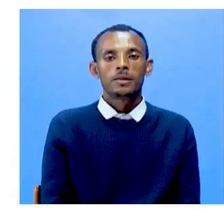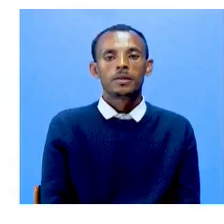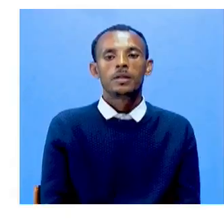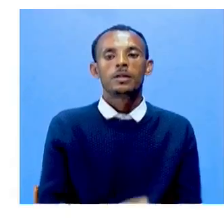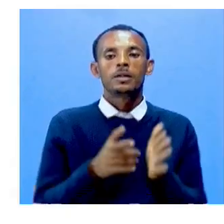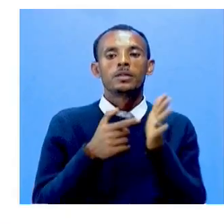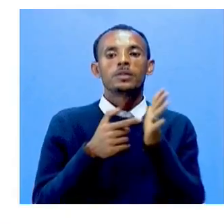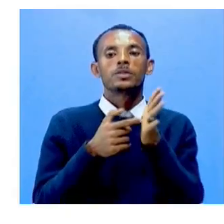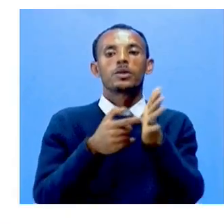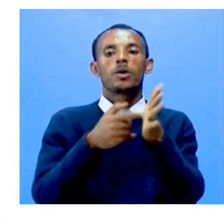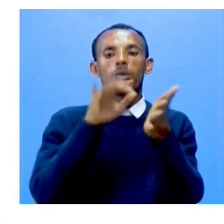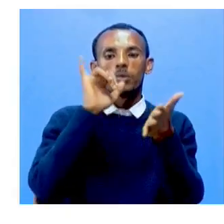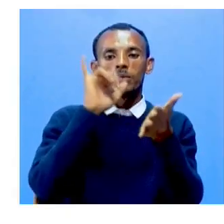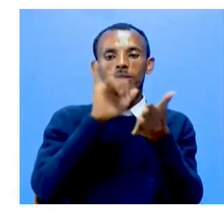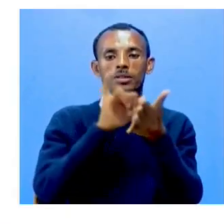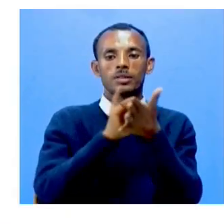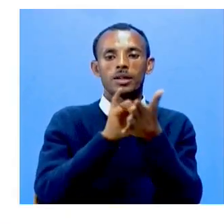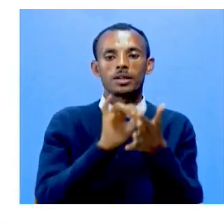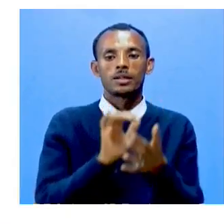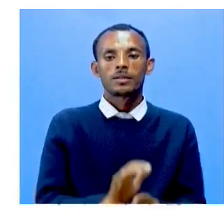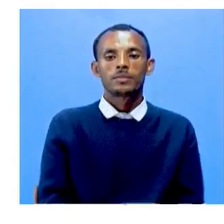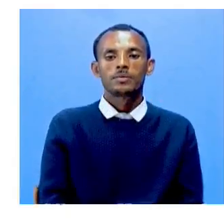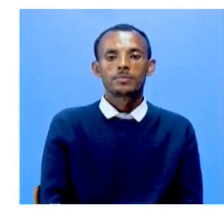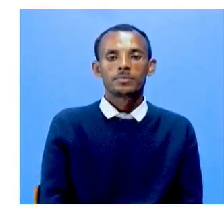Show that